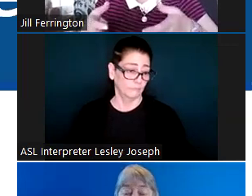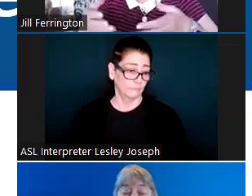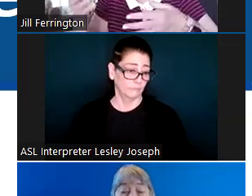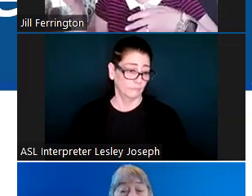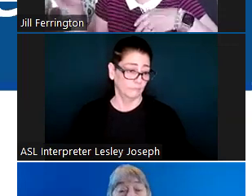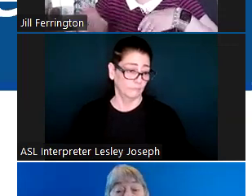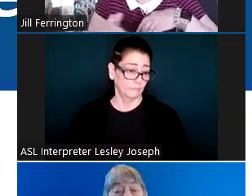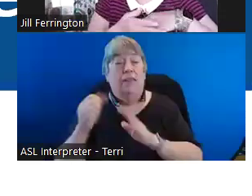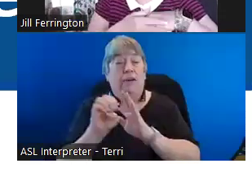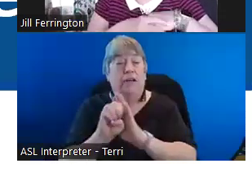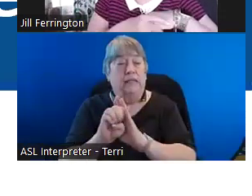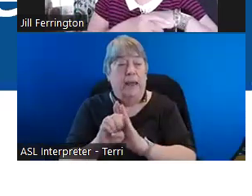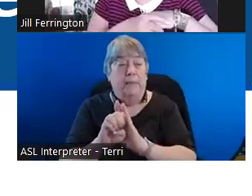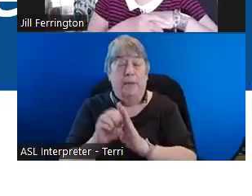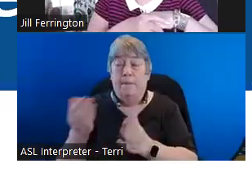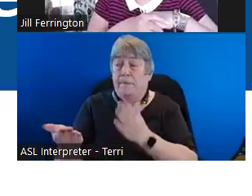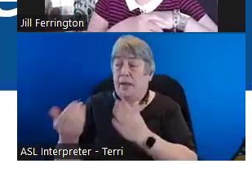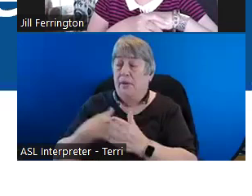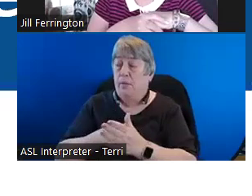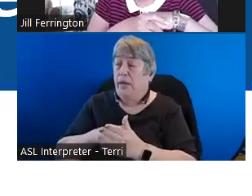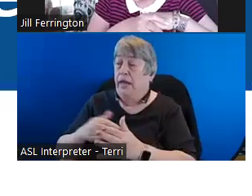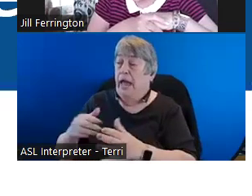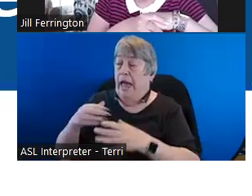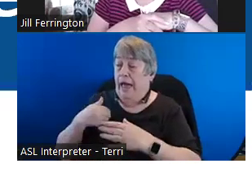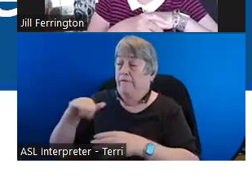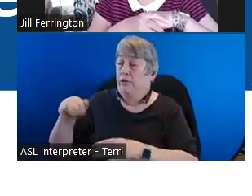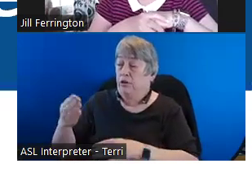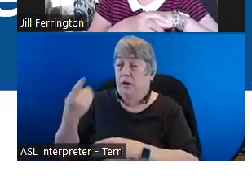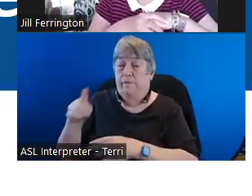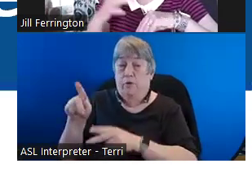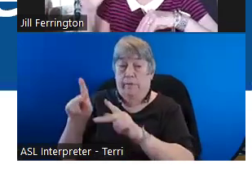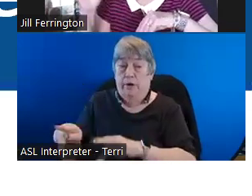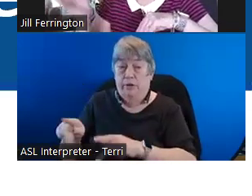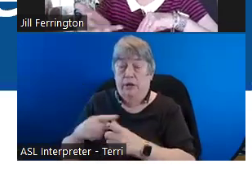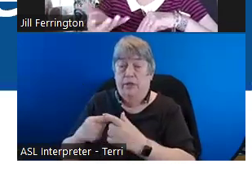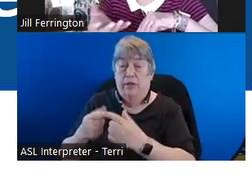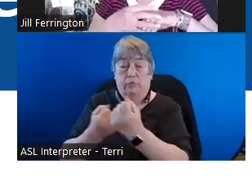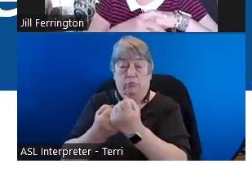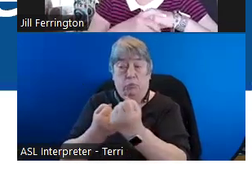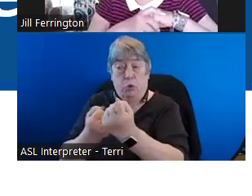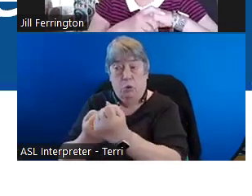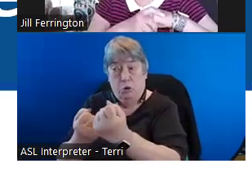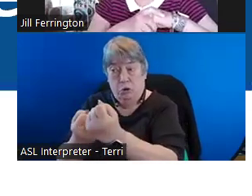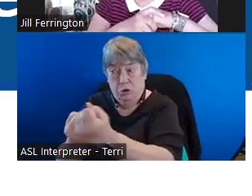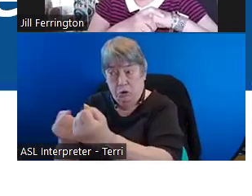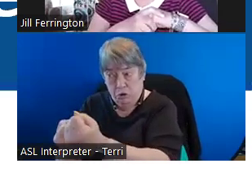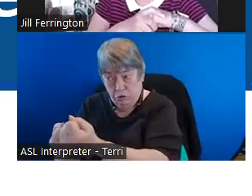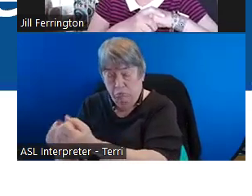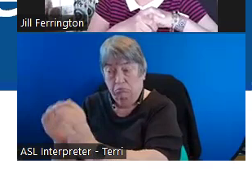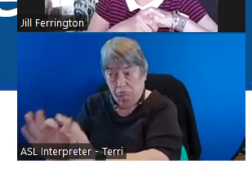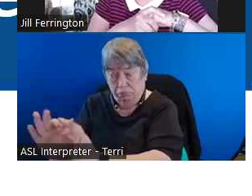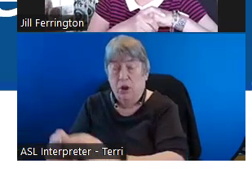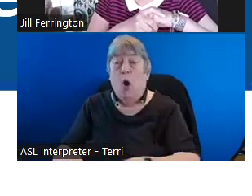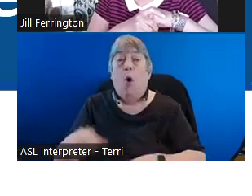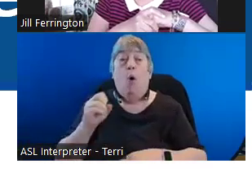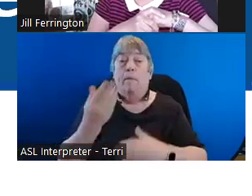person and then provide all the supports to help them learn it fully. Or we might carve out a part of an existing job